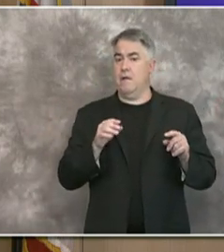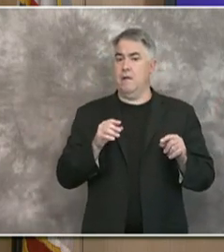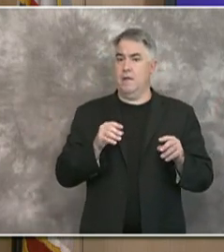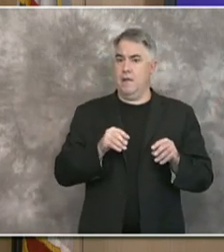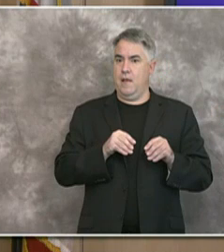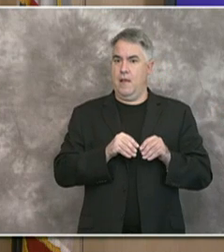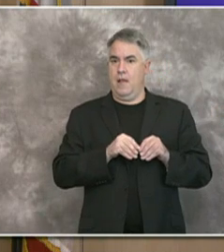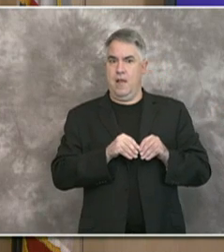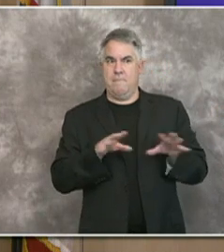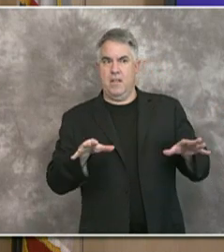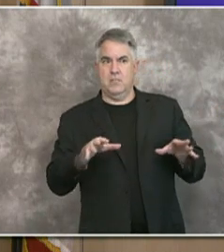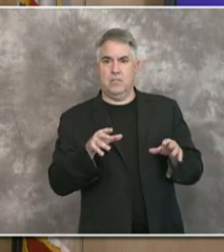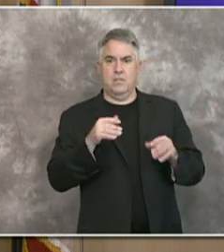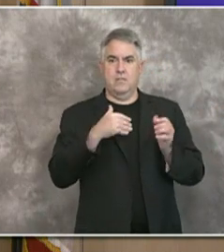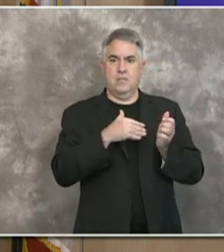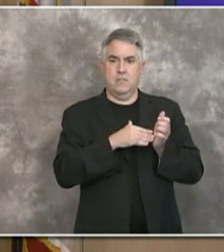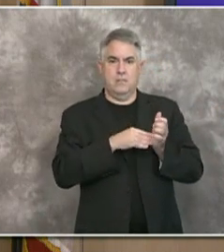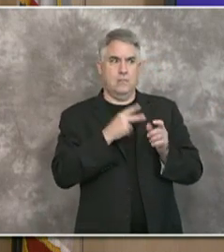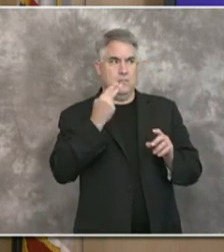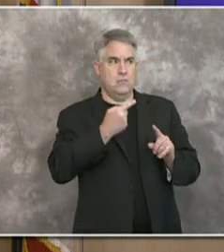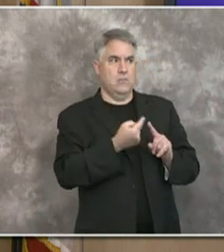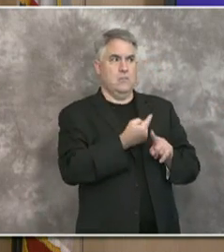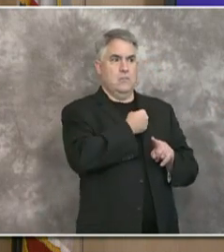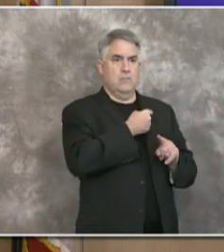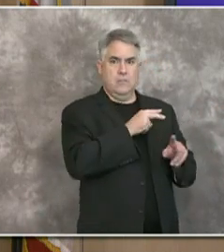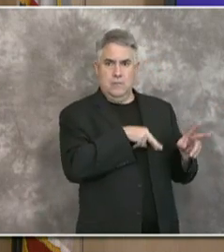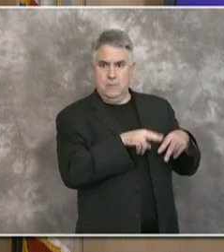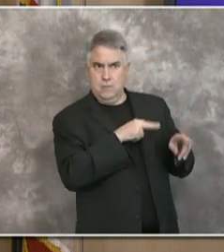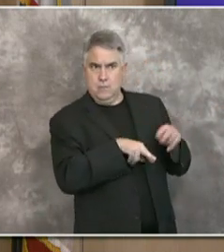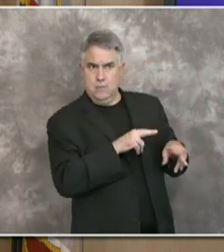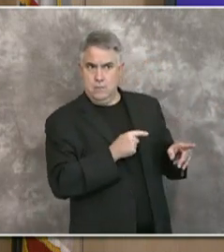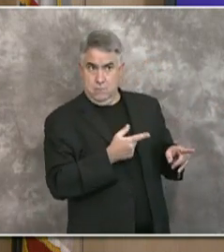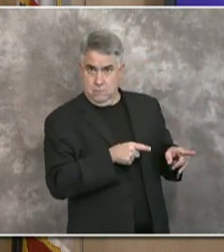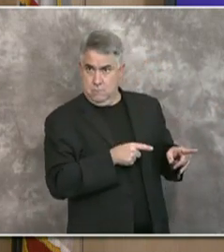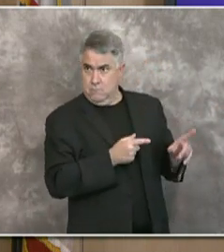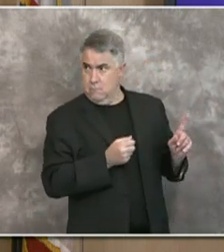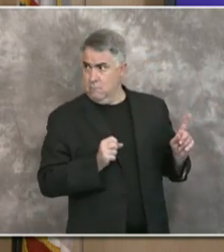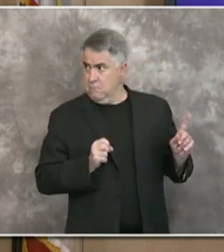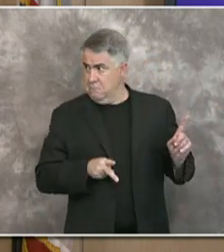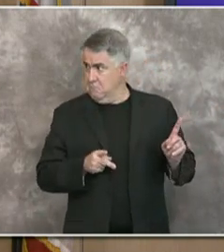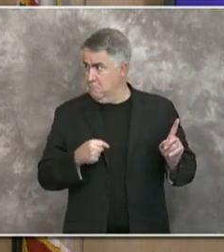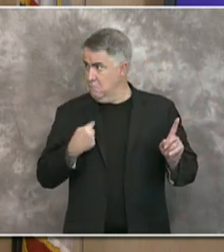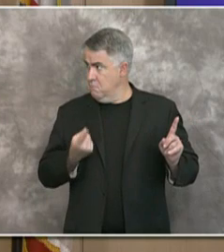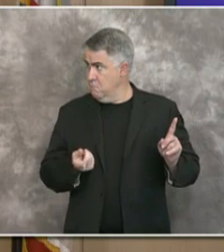COVID tests among casino visitors? Okay, Dr. Wooten will respond.